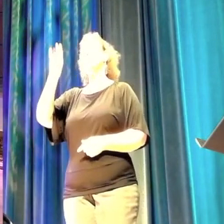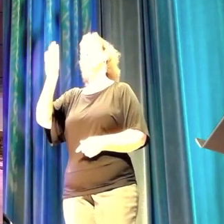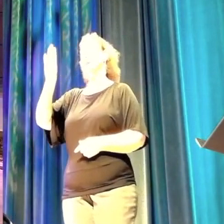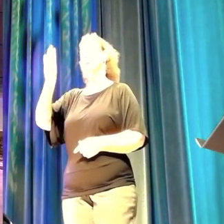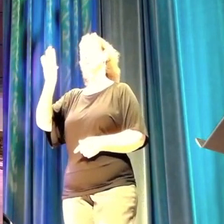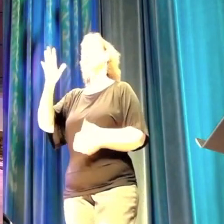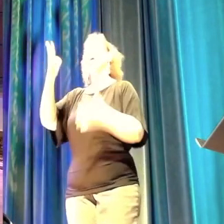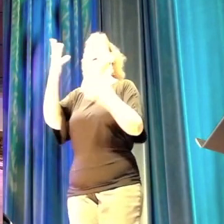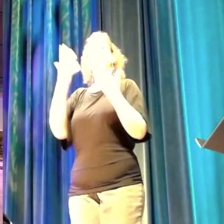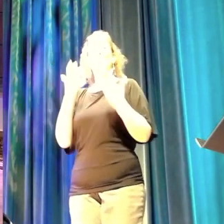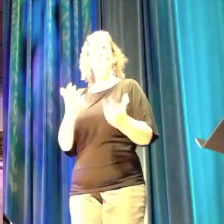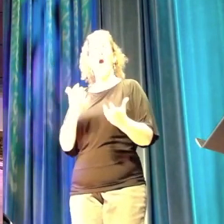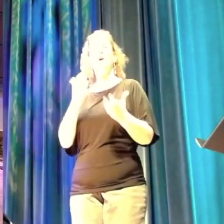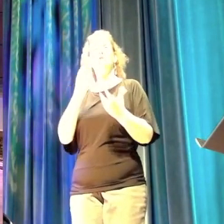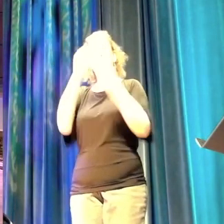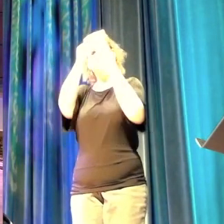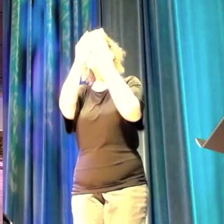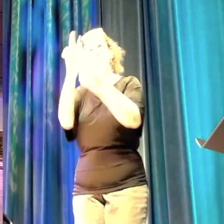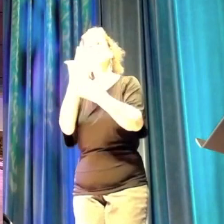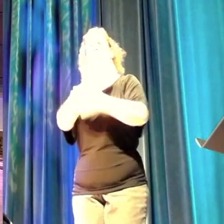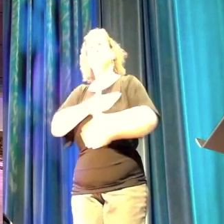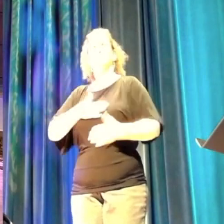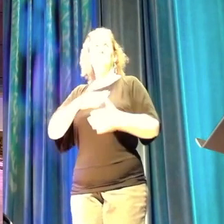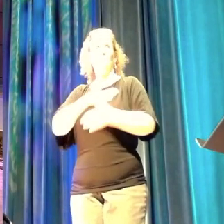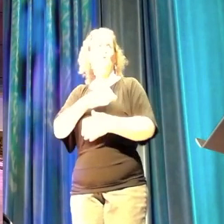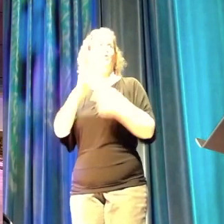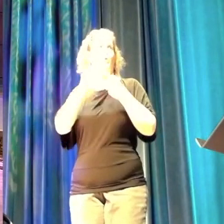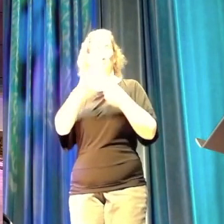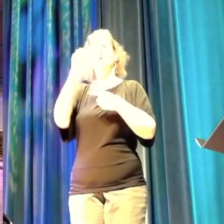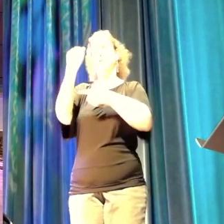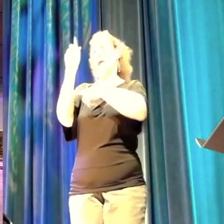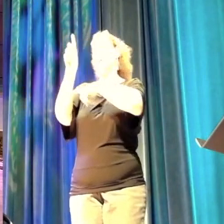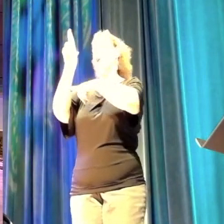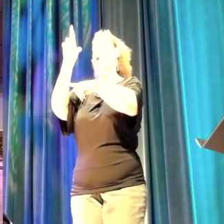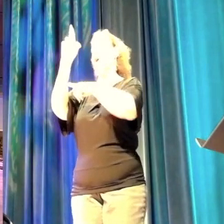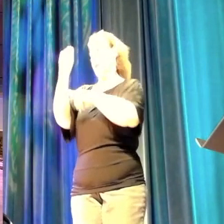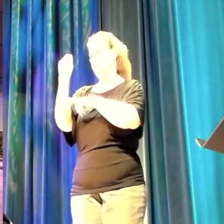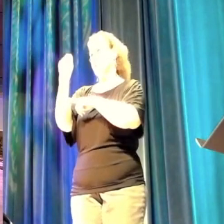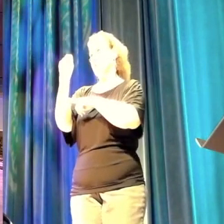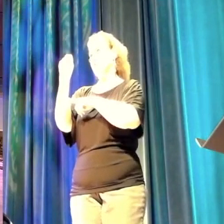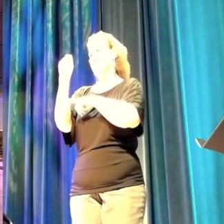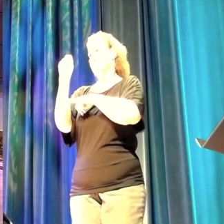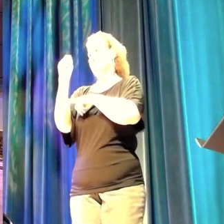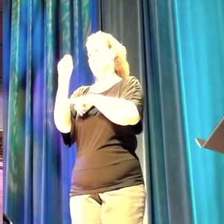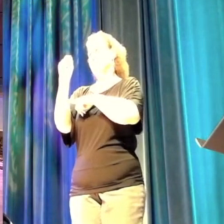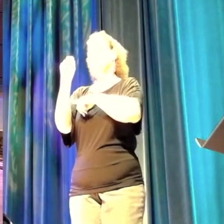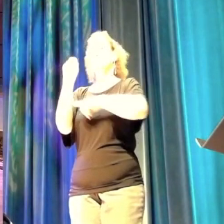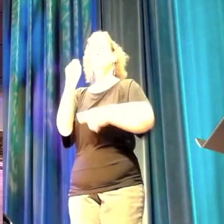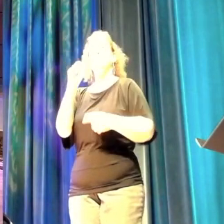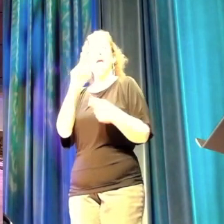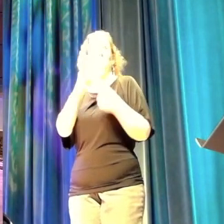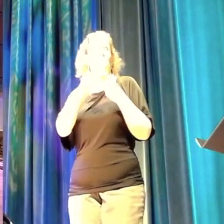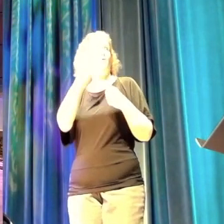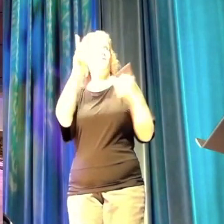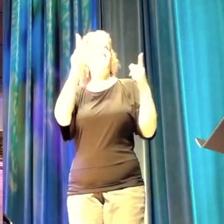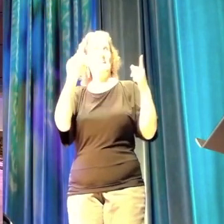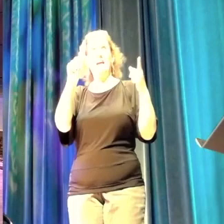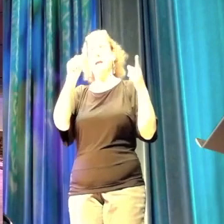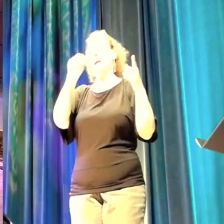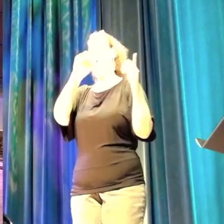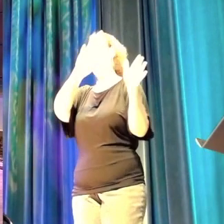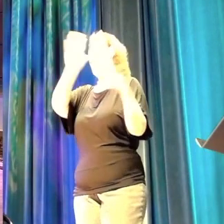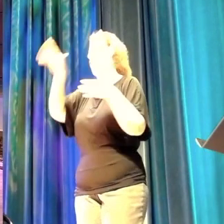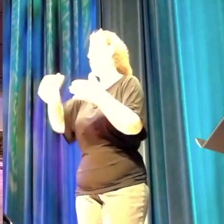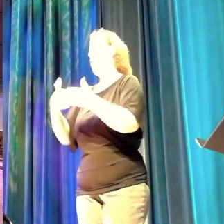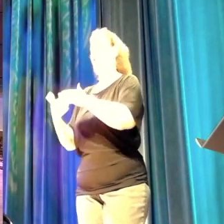to express our appreciation to the Alabama Department of Rehabilitation Services and to the VA and to all of